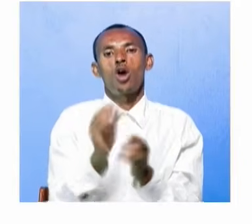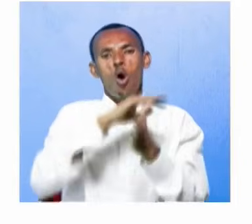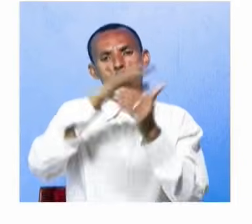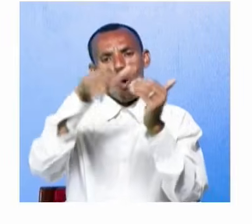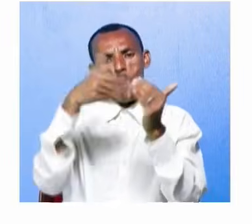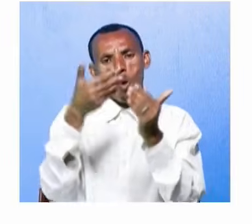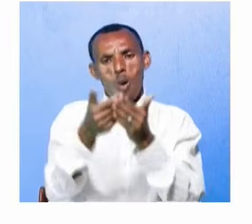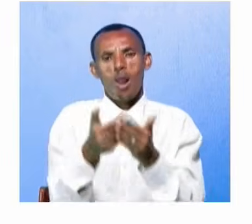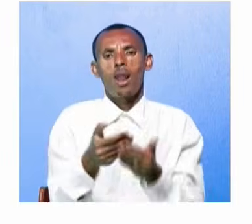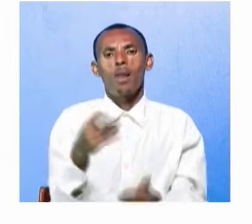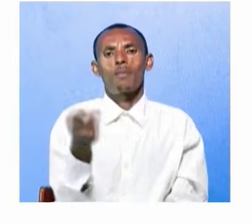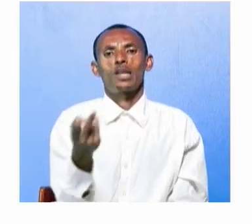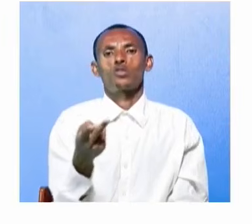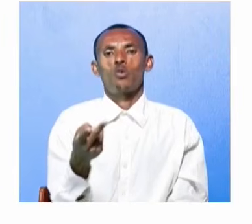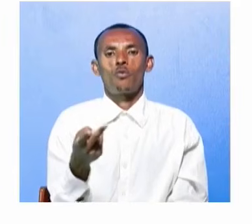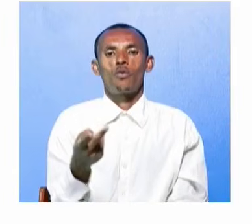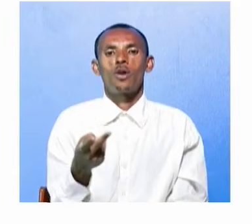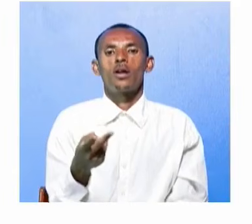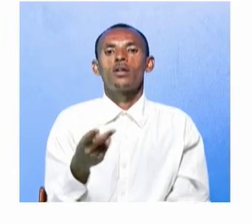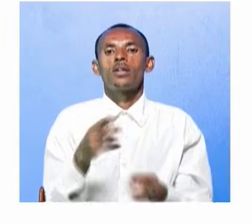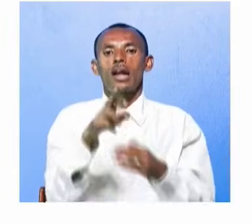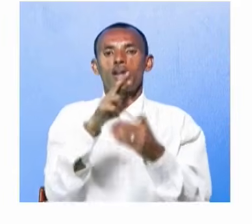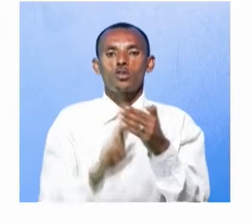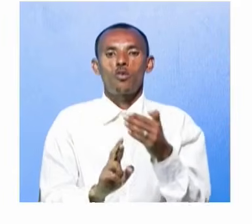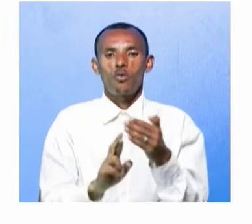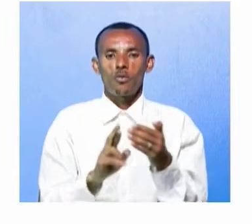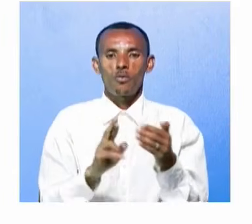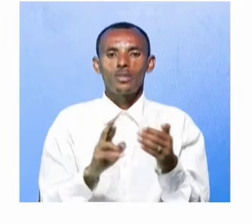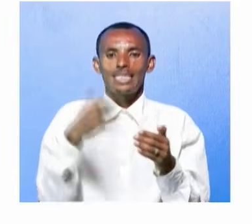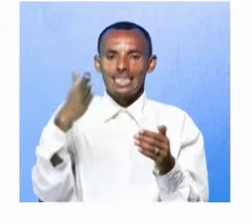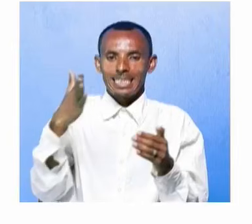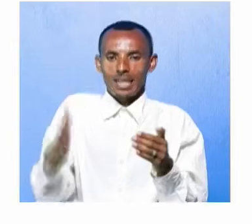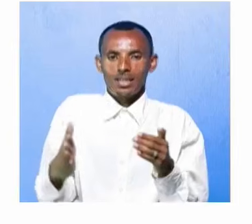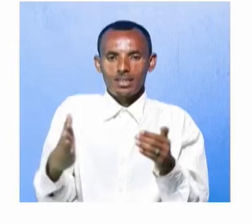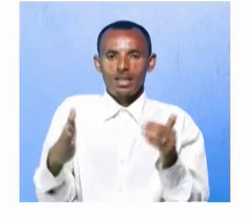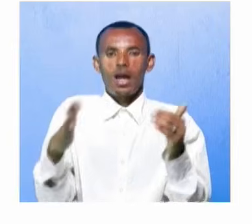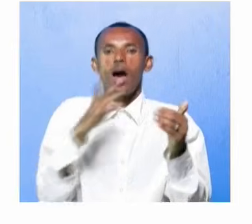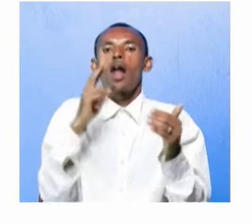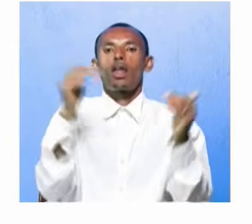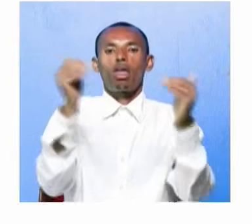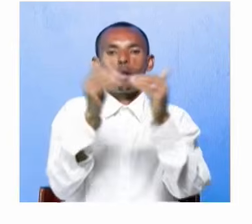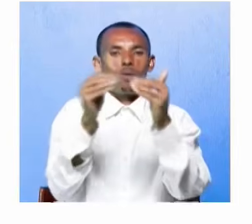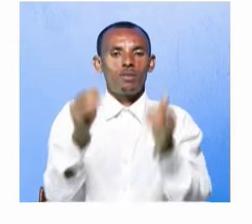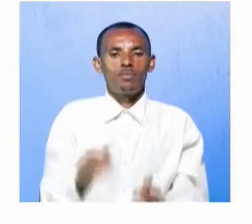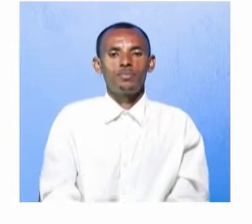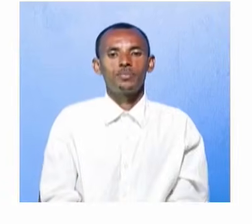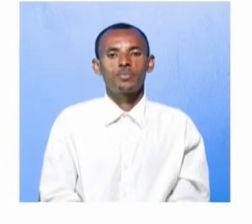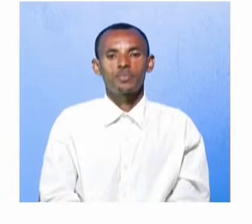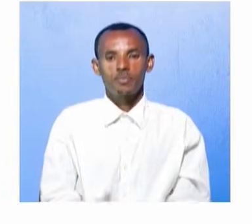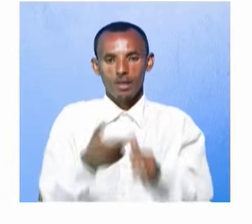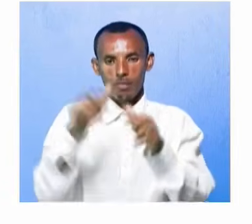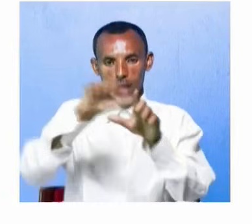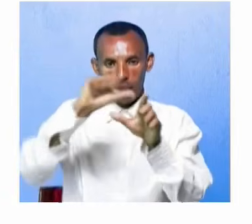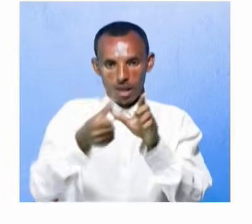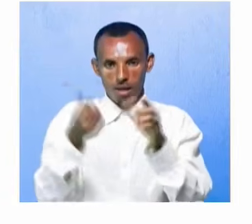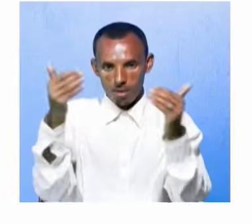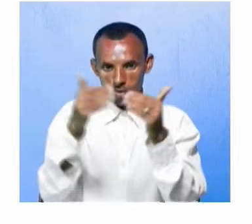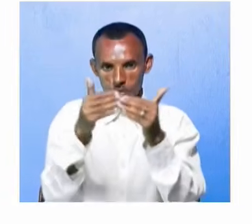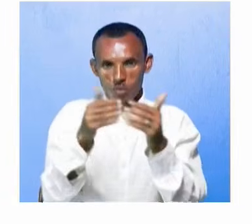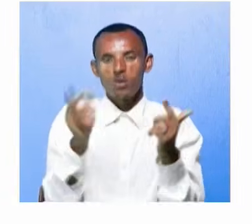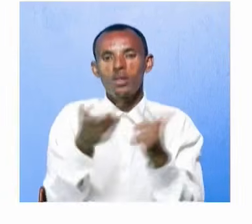pairs of the ratio of all pairs of corresponding sides are proportional. Okay, so the ratio